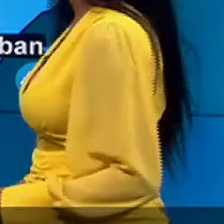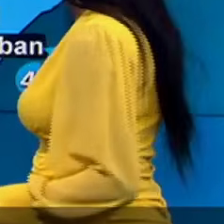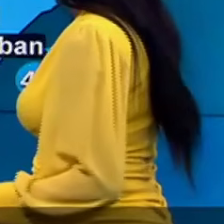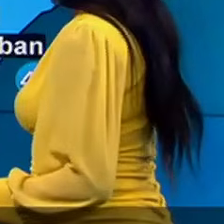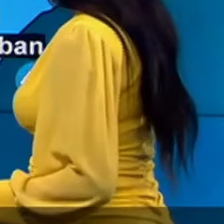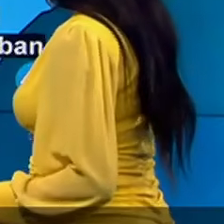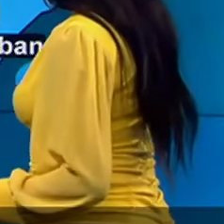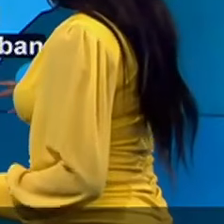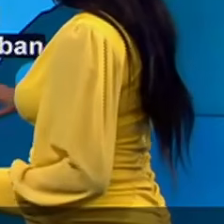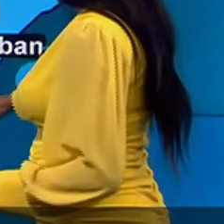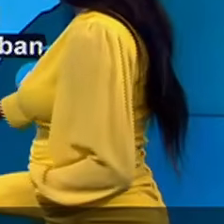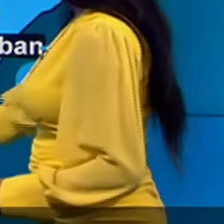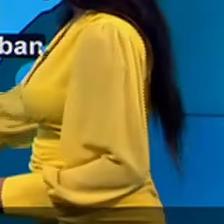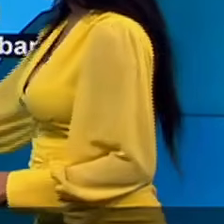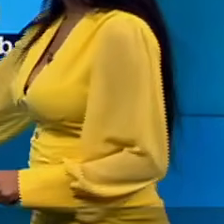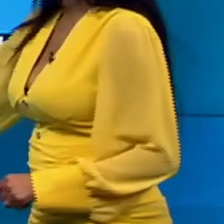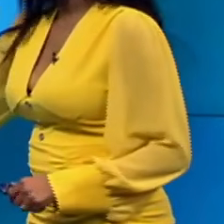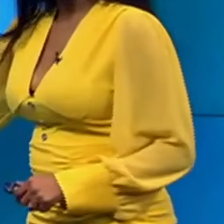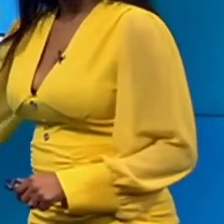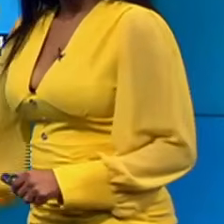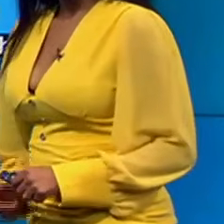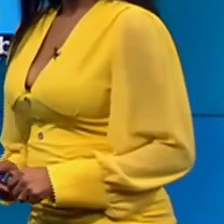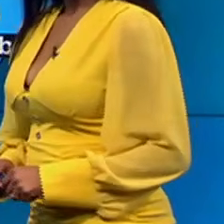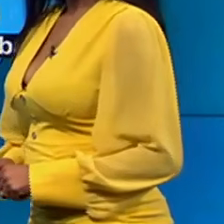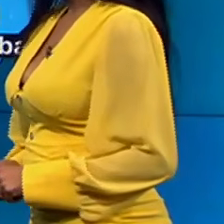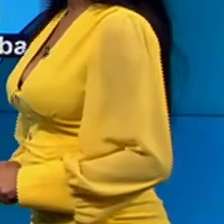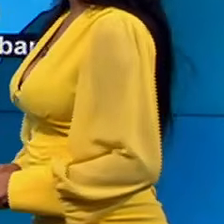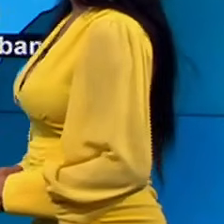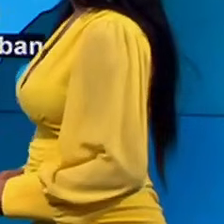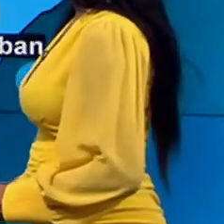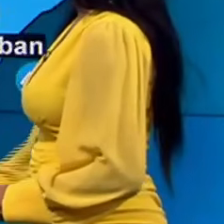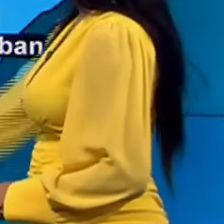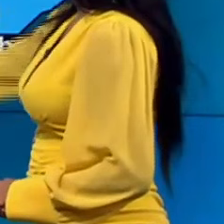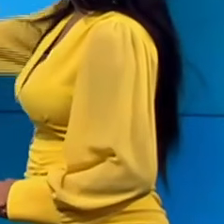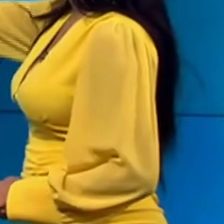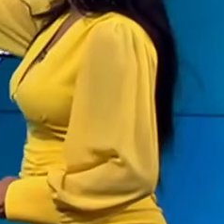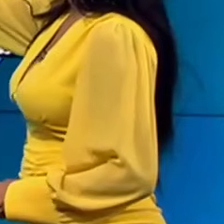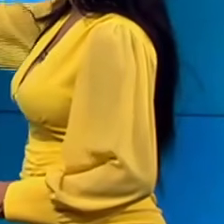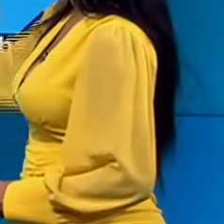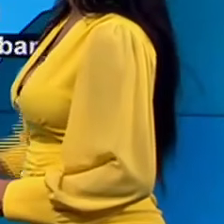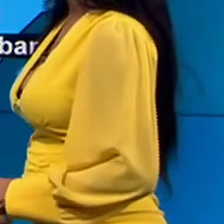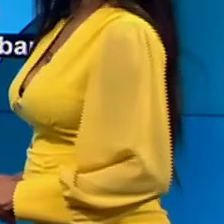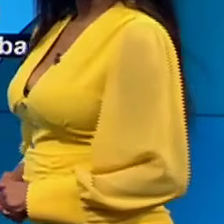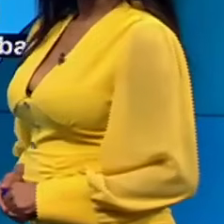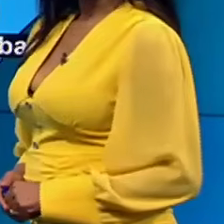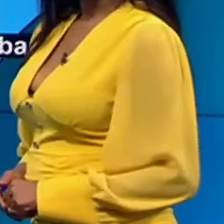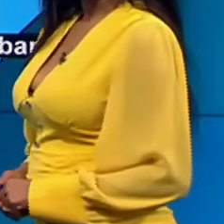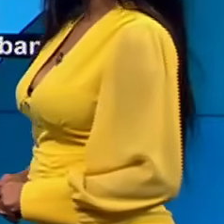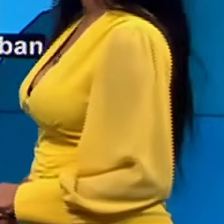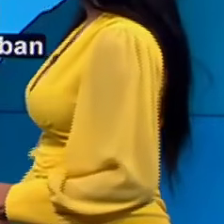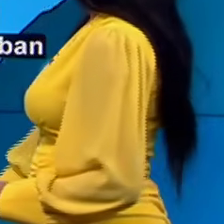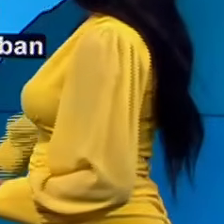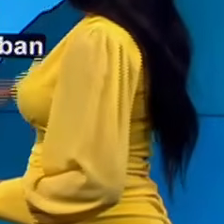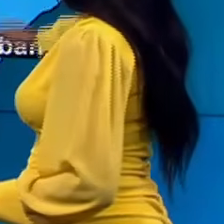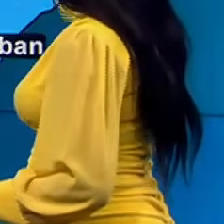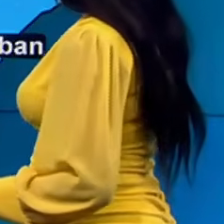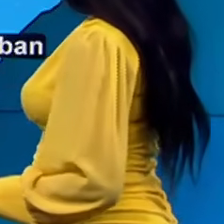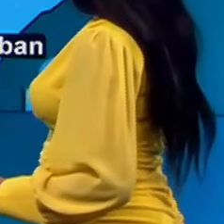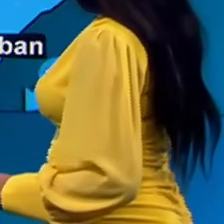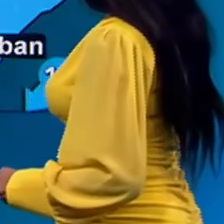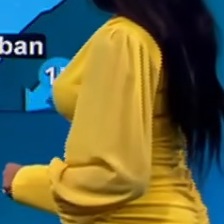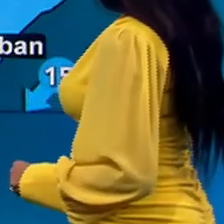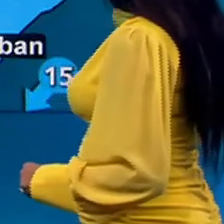di le 60 karolo ya Mthatha le Gqeberha di tla nna le gone go itemogela pula fa re lebelela mo bogare jwa naga go tla nna le gone go apoga